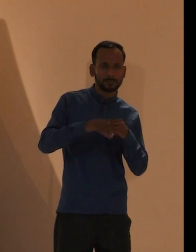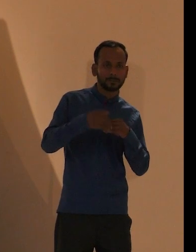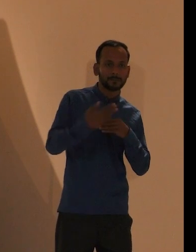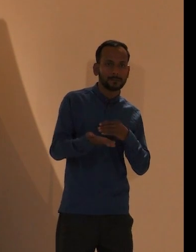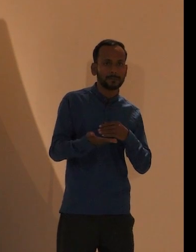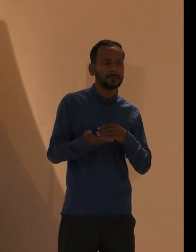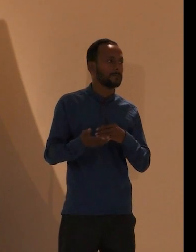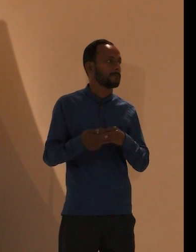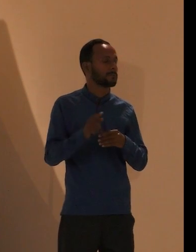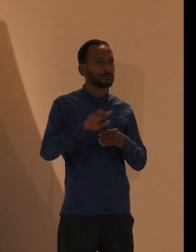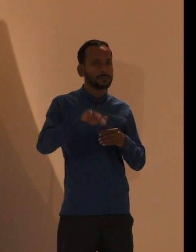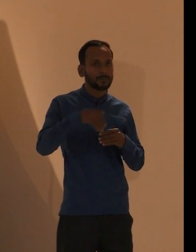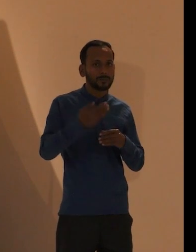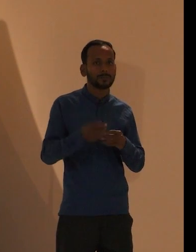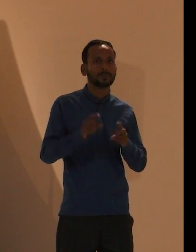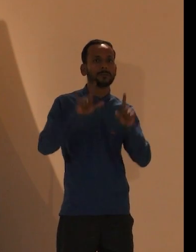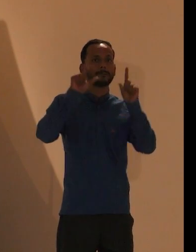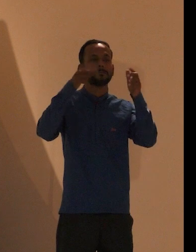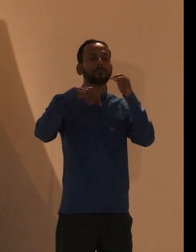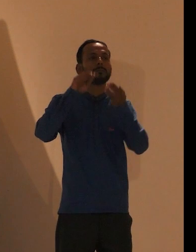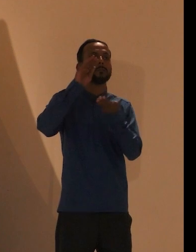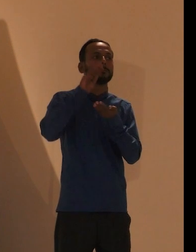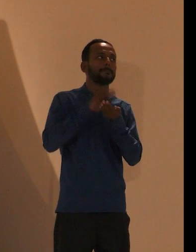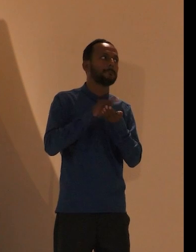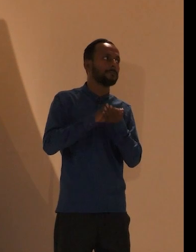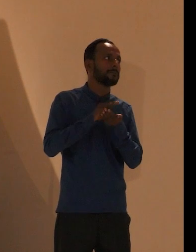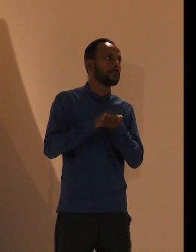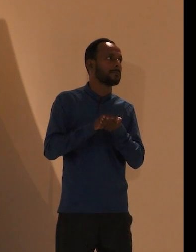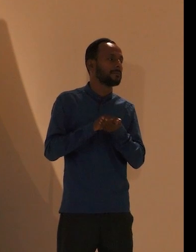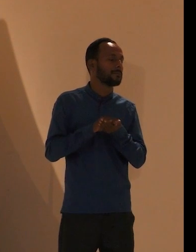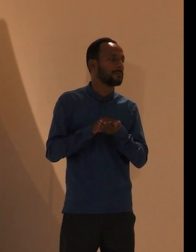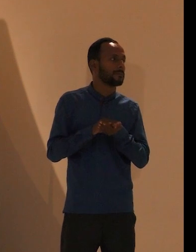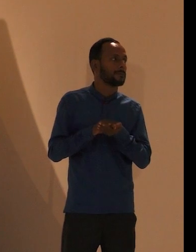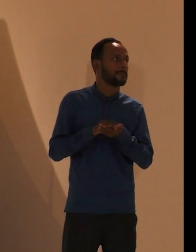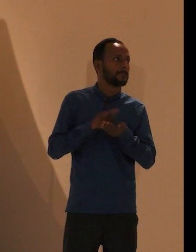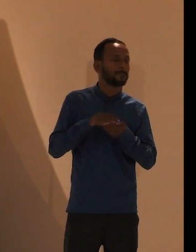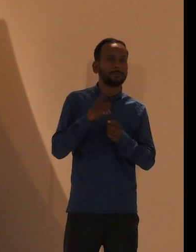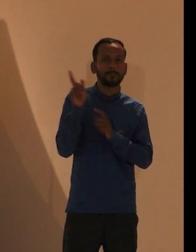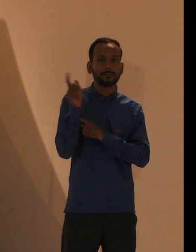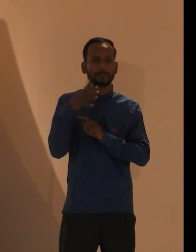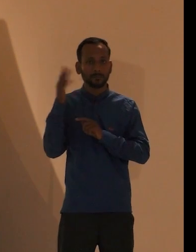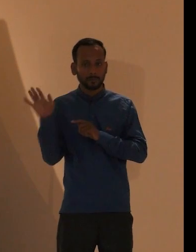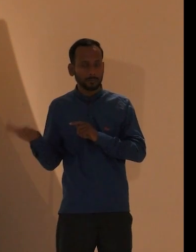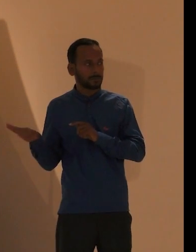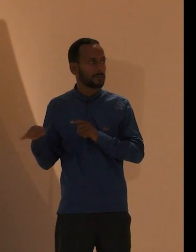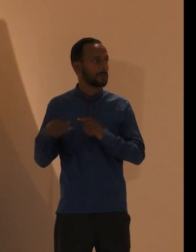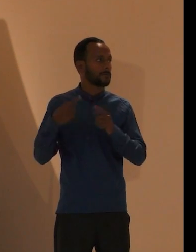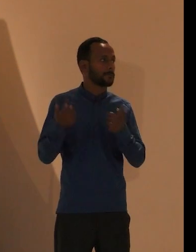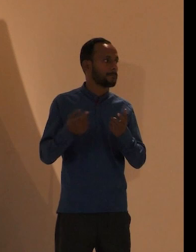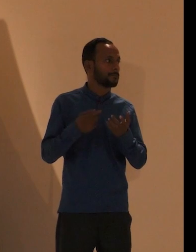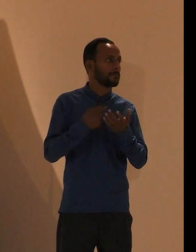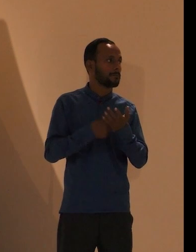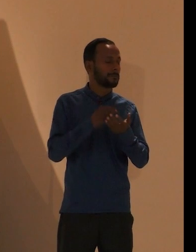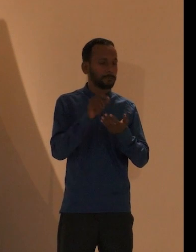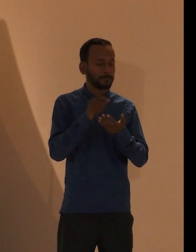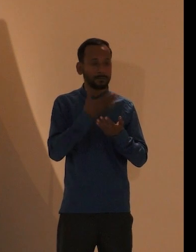to music, he changed the lyrics of that. And the right one is from the Verioram edition of Rabindranath Tagore's